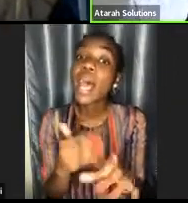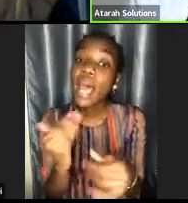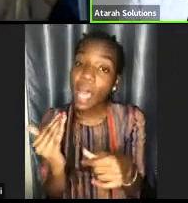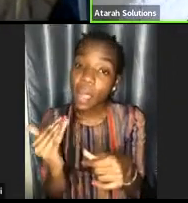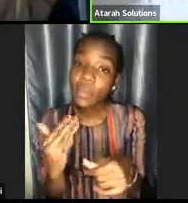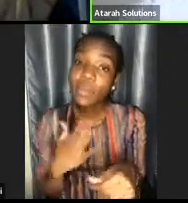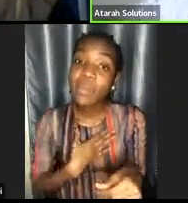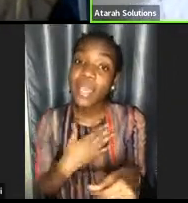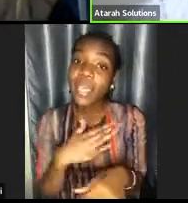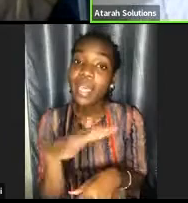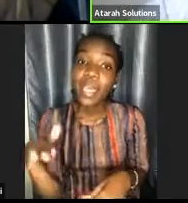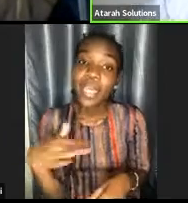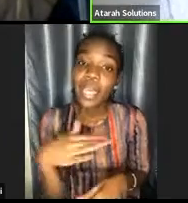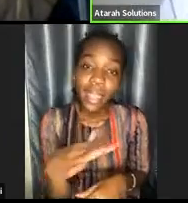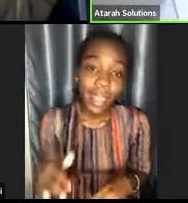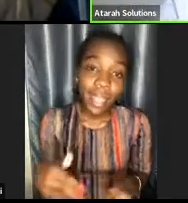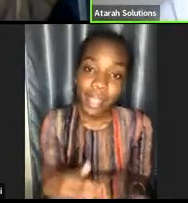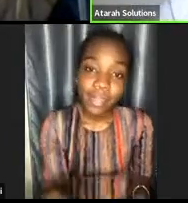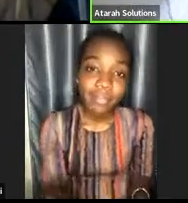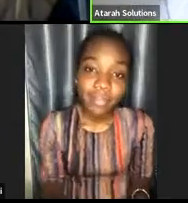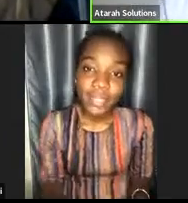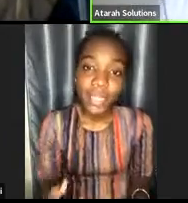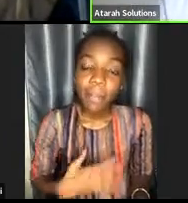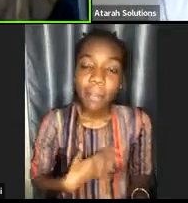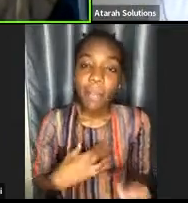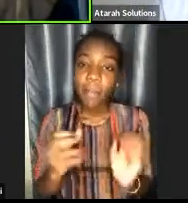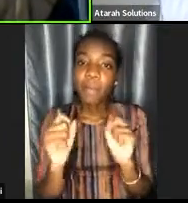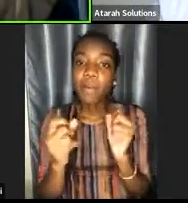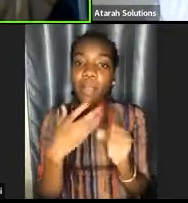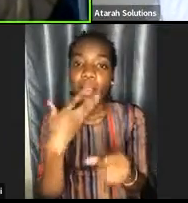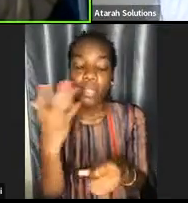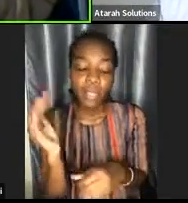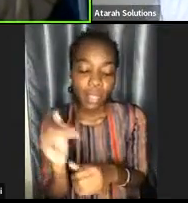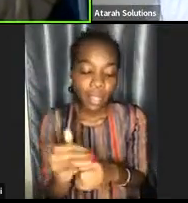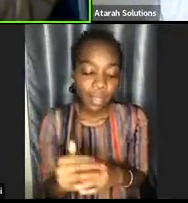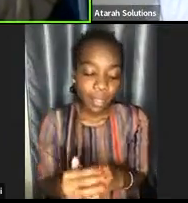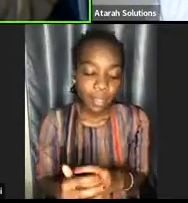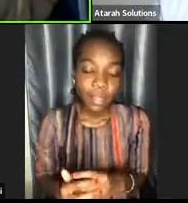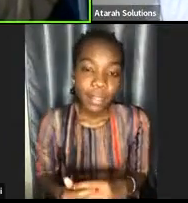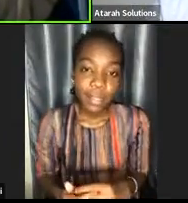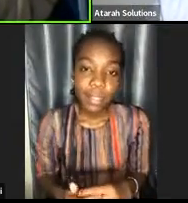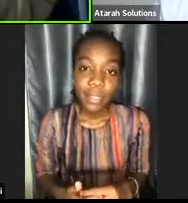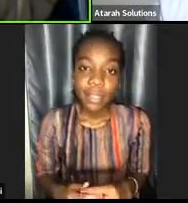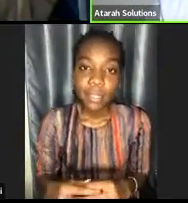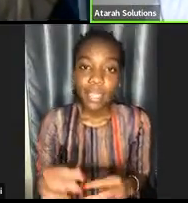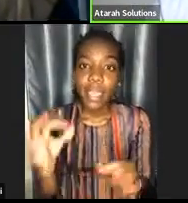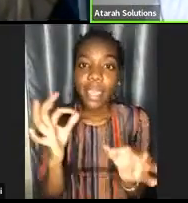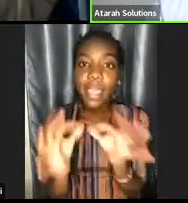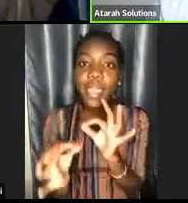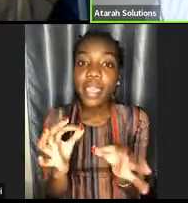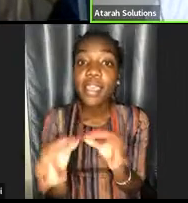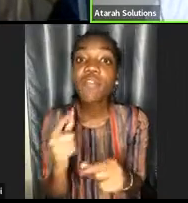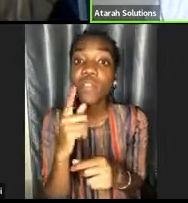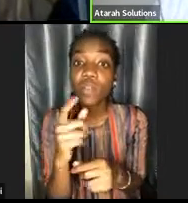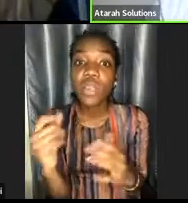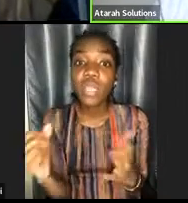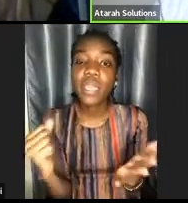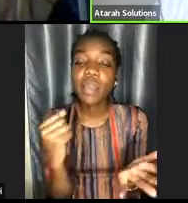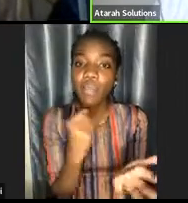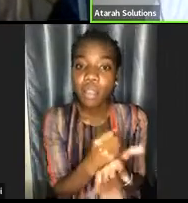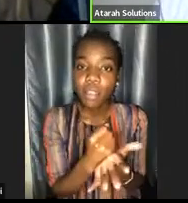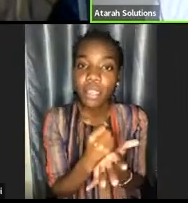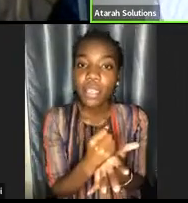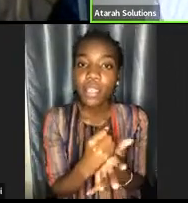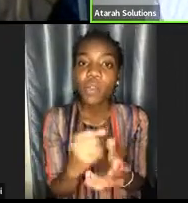area. I figured. I can answer that. Yeah. If you are employed, if you have been working in